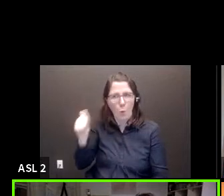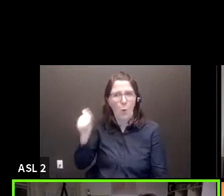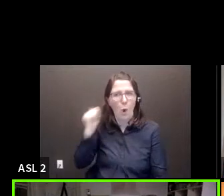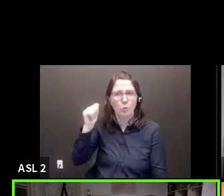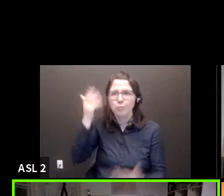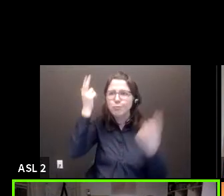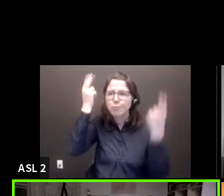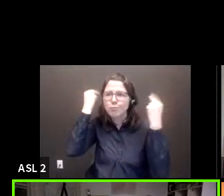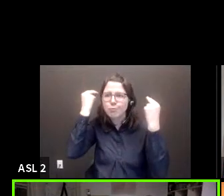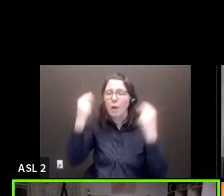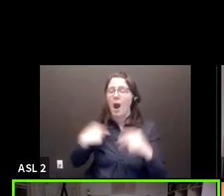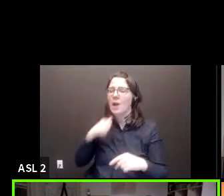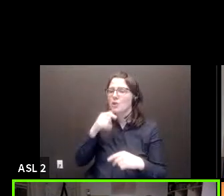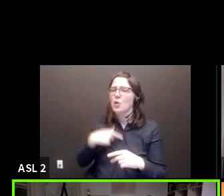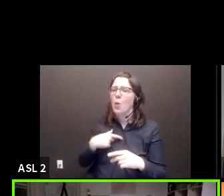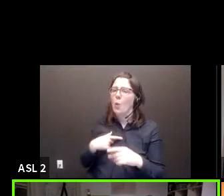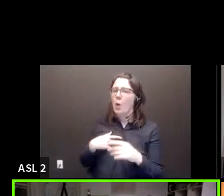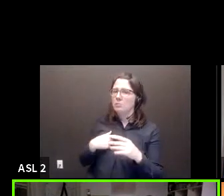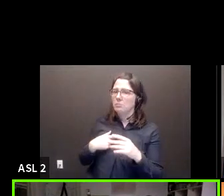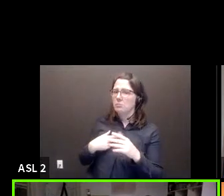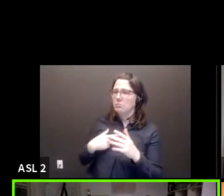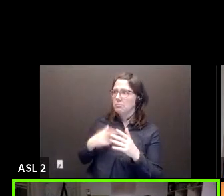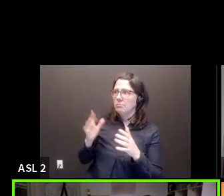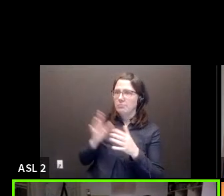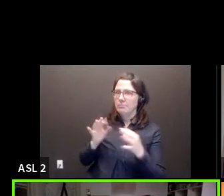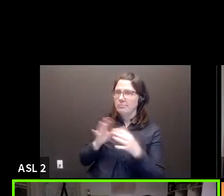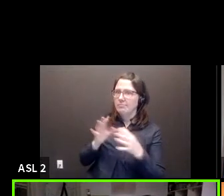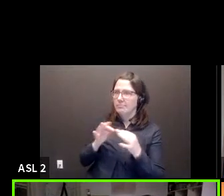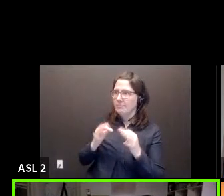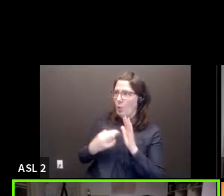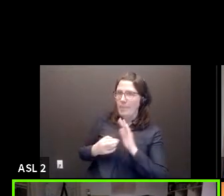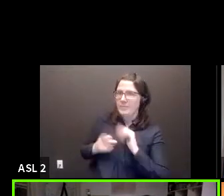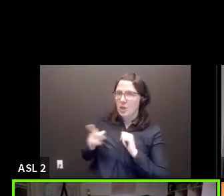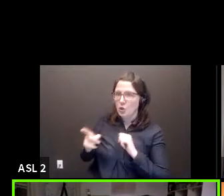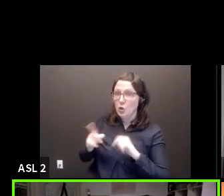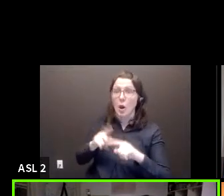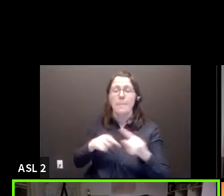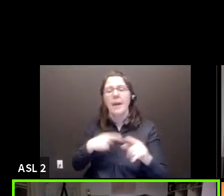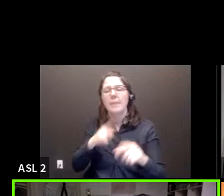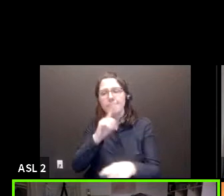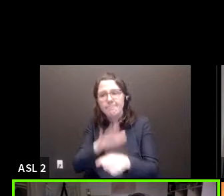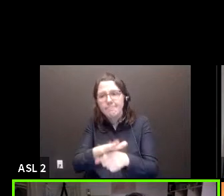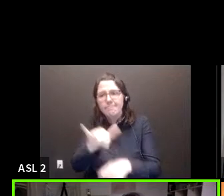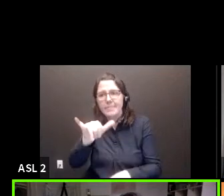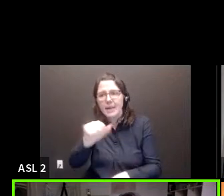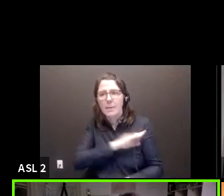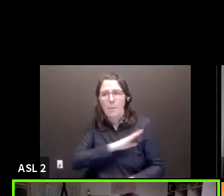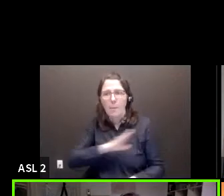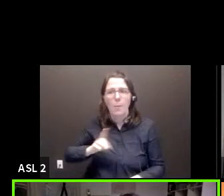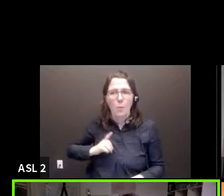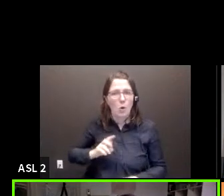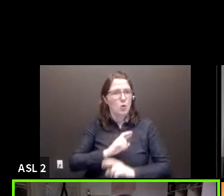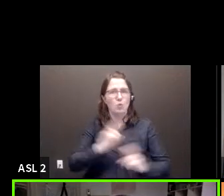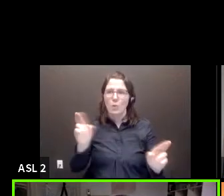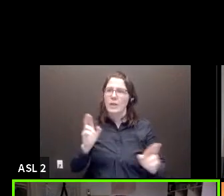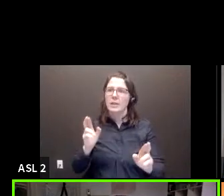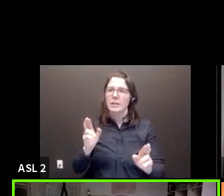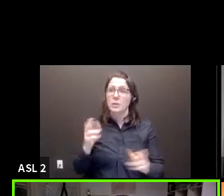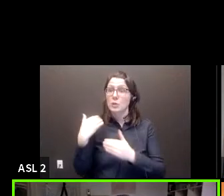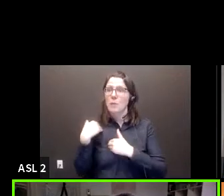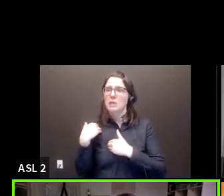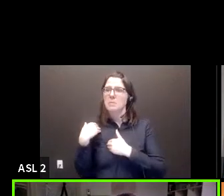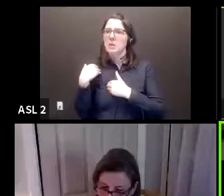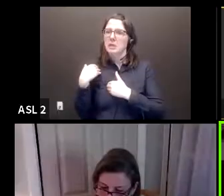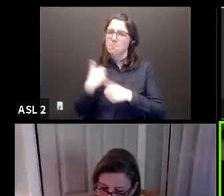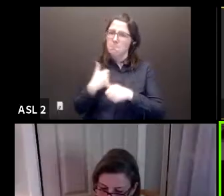behalf but i and i wouldn't want to say the board is absolutely committed to it it's carrying out its responsibility i believe there's a